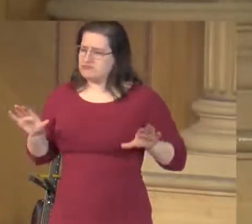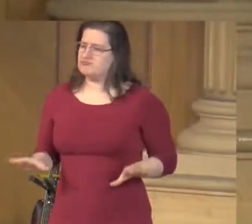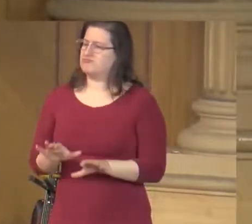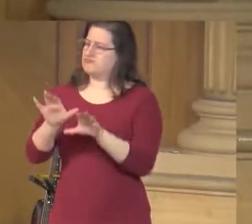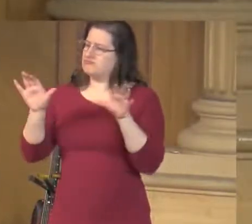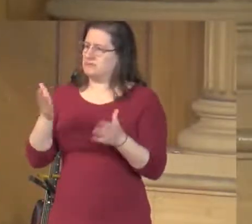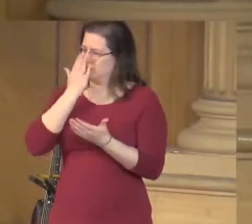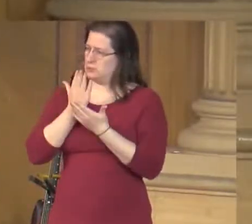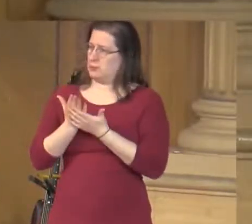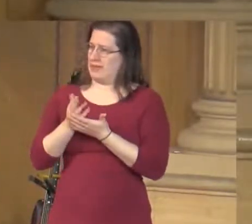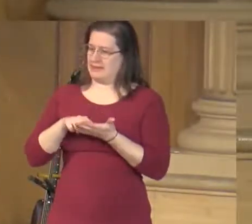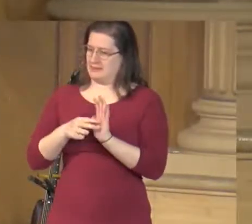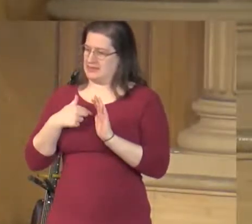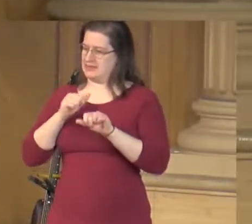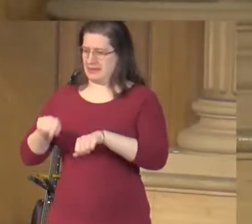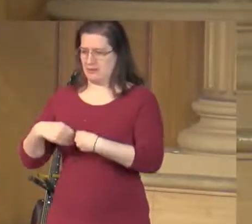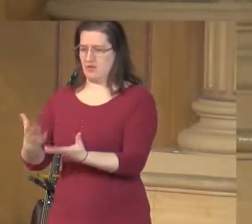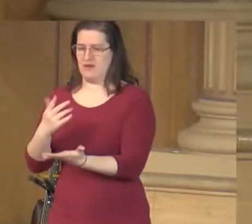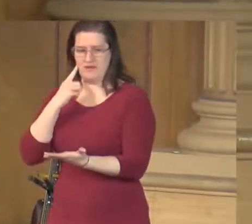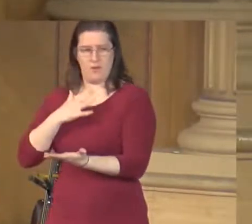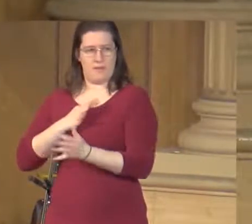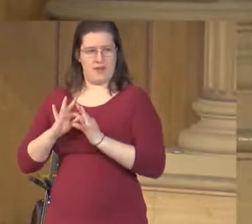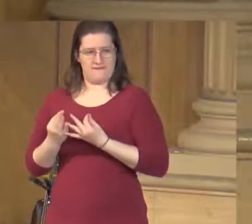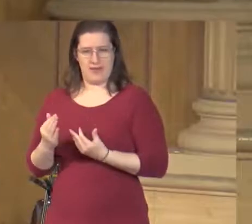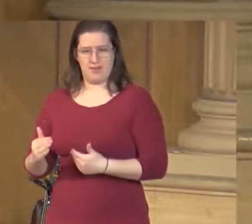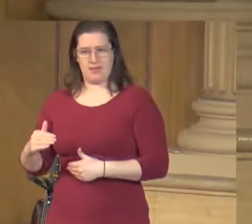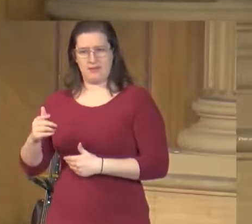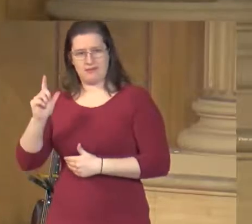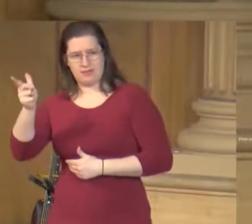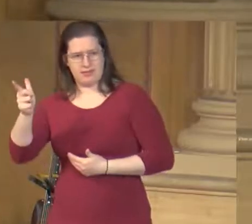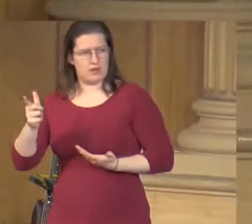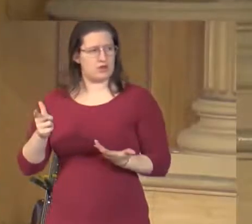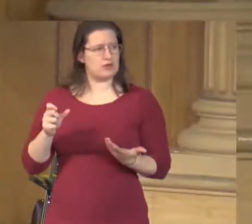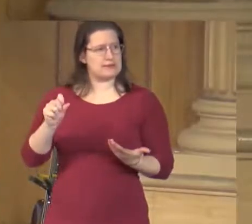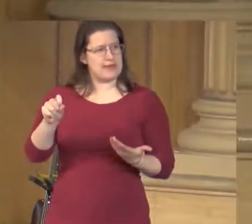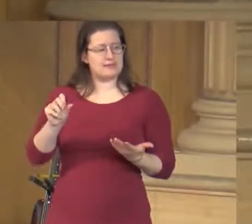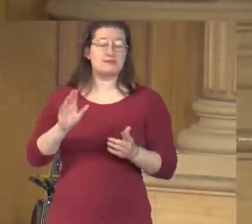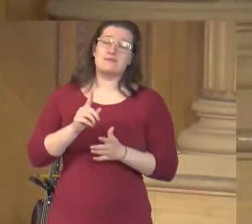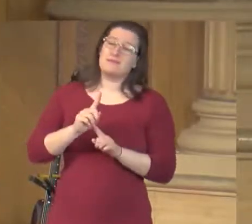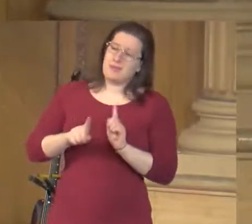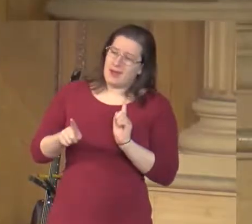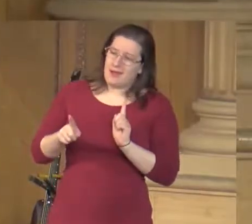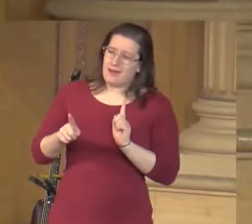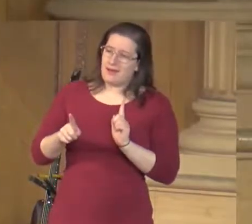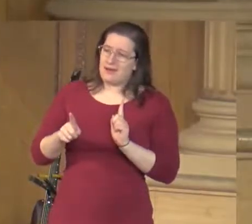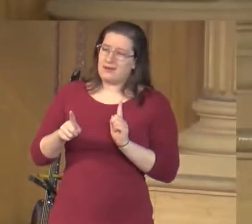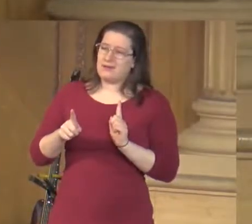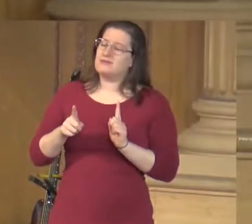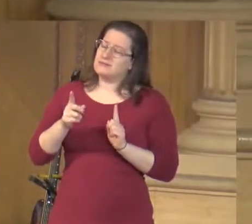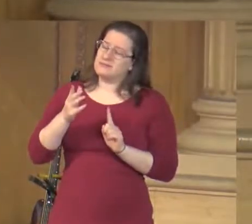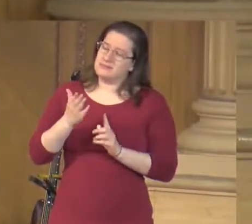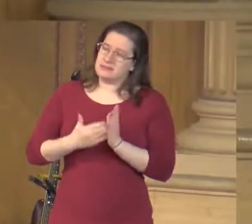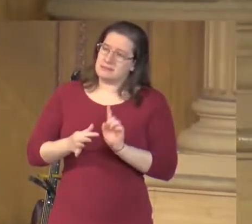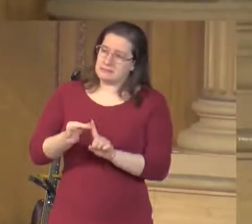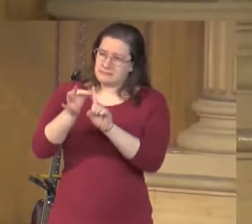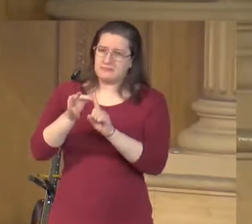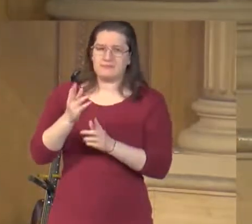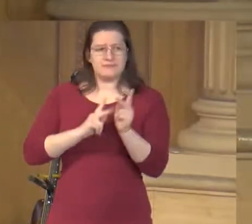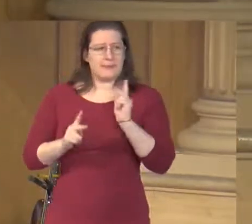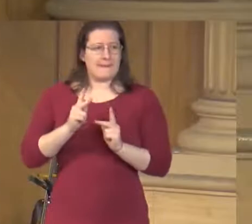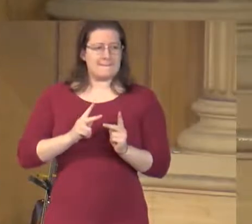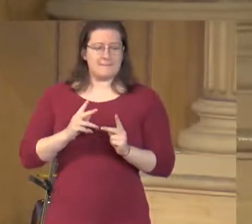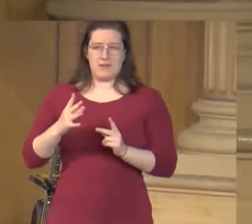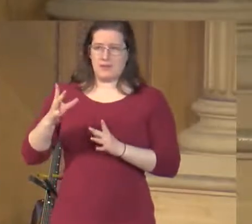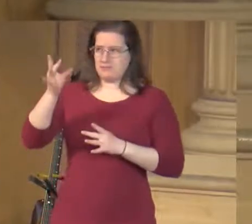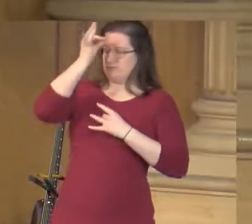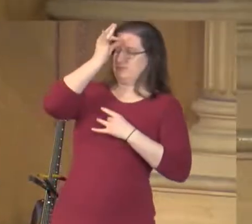that they'll be able to provide for their family as a result. Now, there are exceptions. I mean, people get sick. People lack